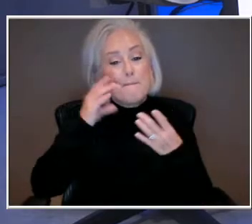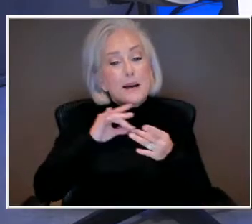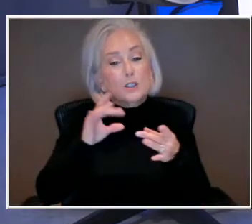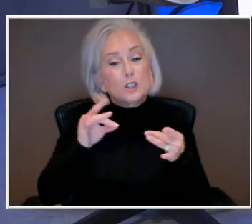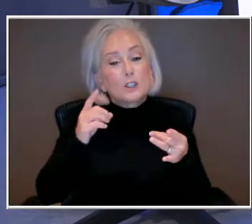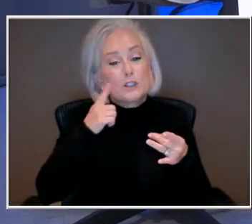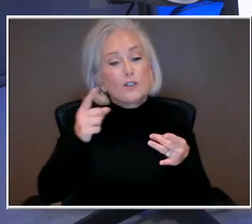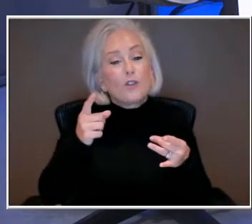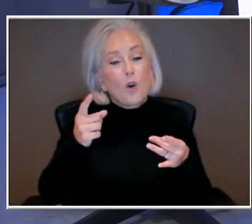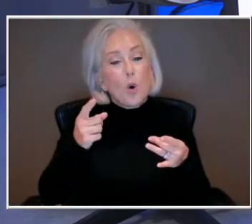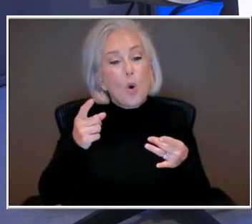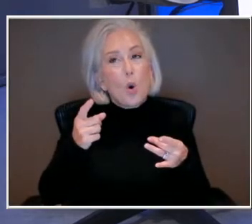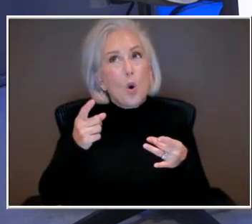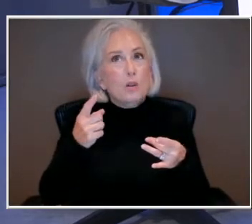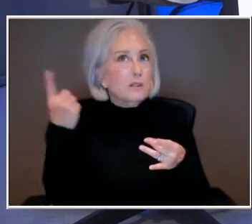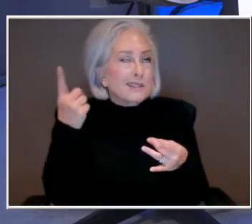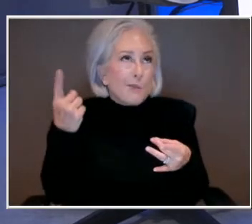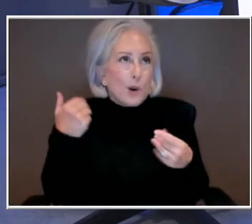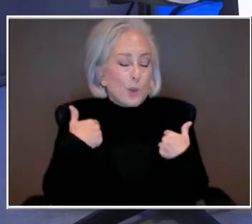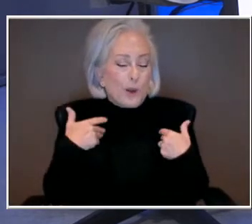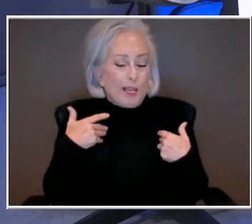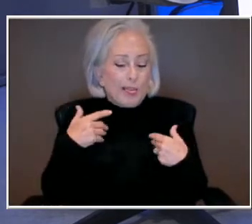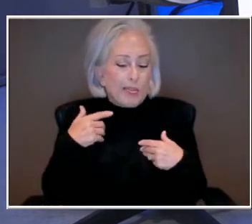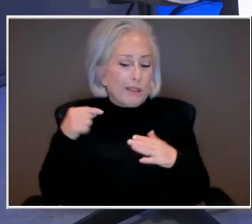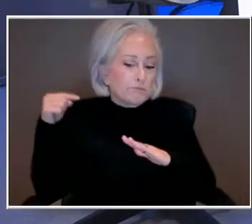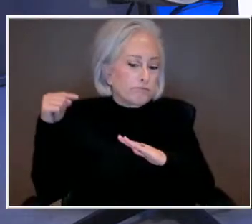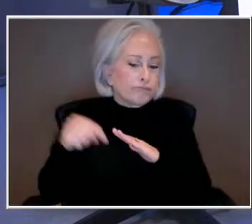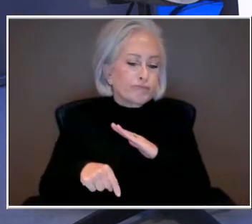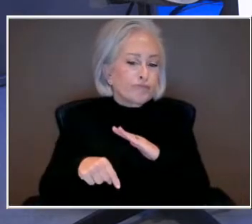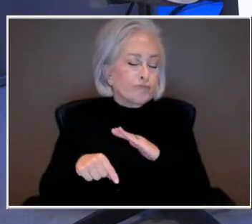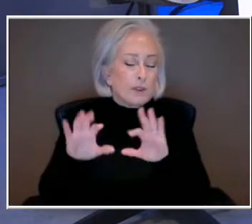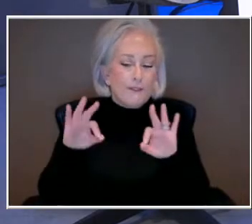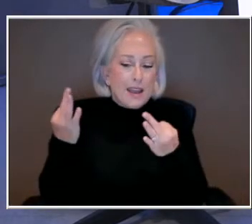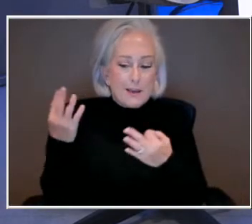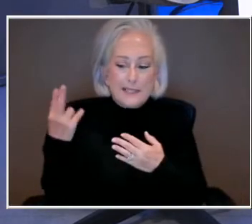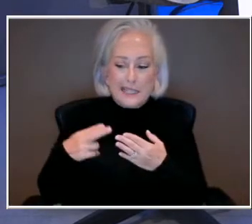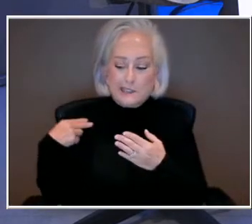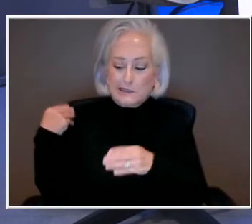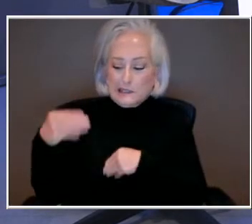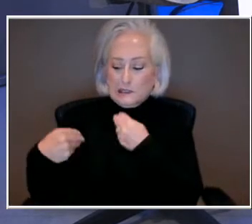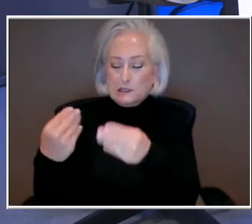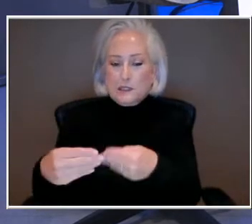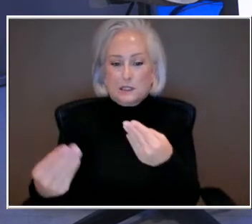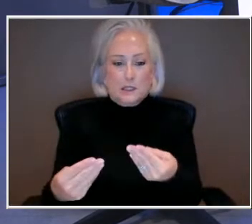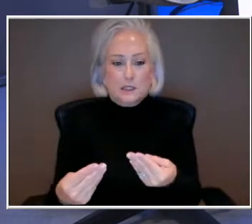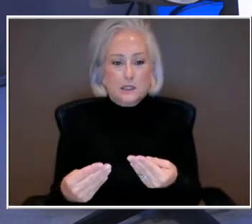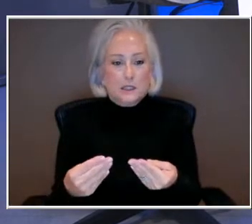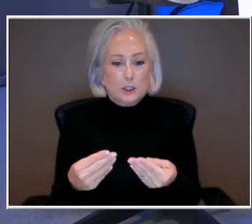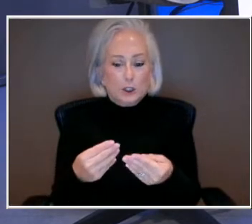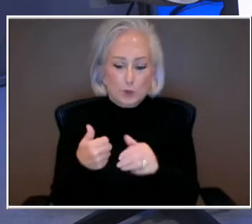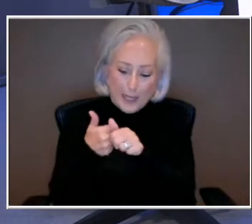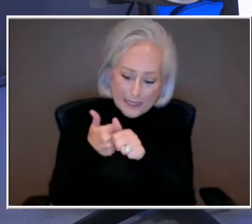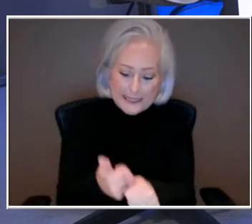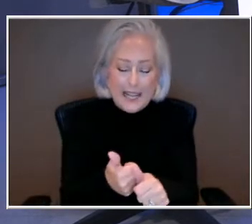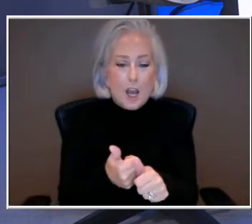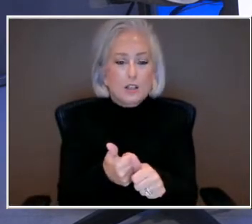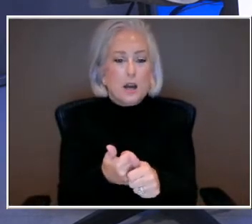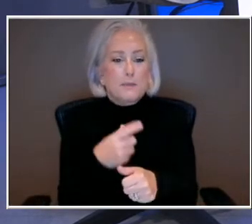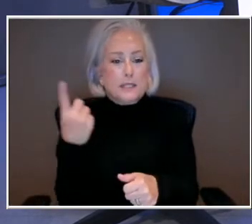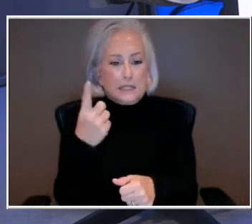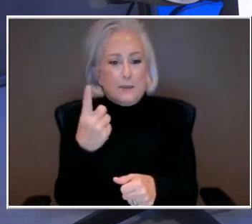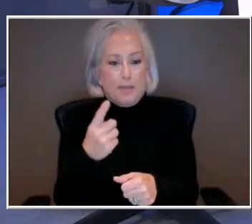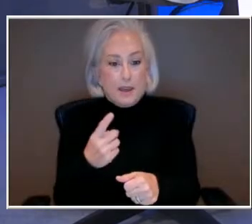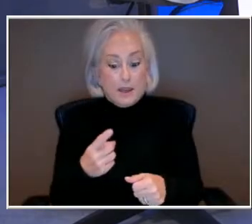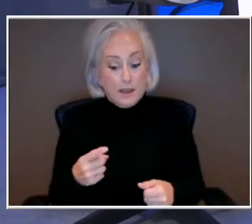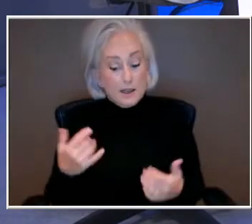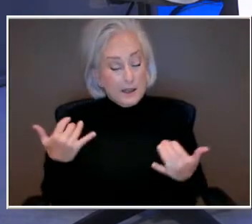family history of breast cancer or any type of cancer? What message do you have for them about really staying on top of things and maybe having, as we kind of get into the holidays, this is